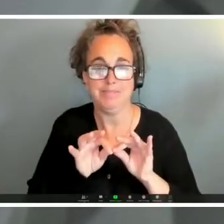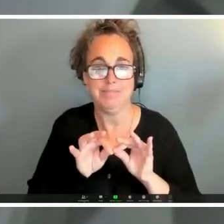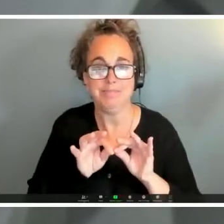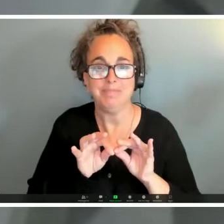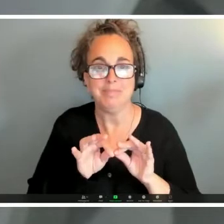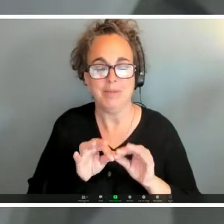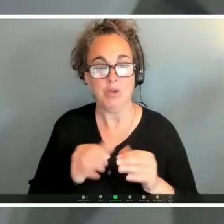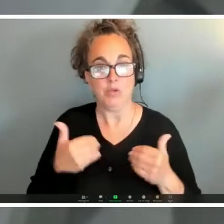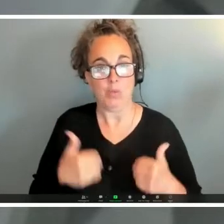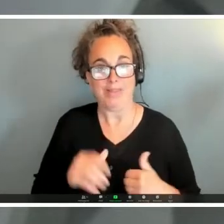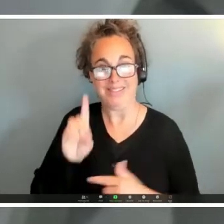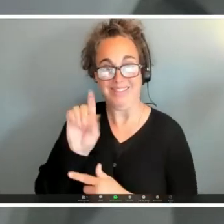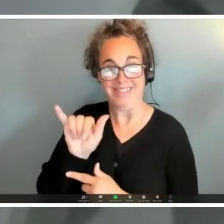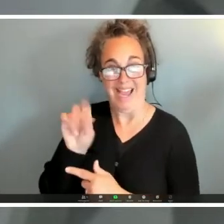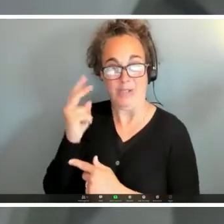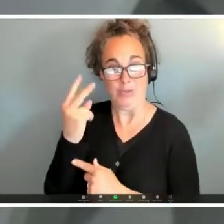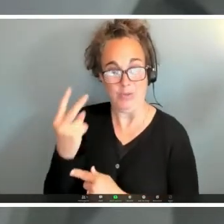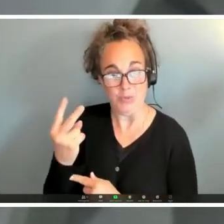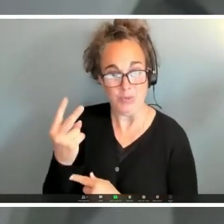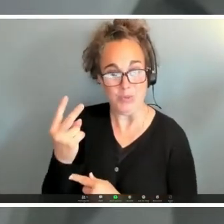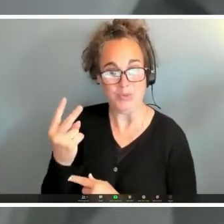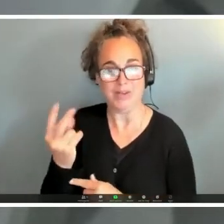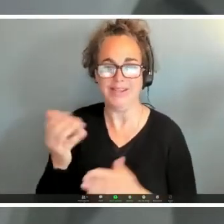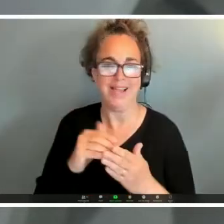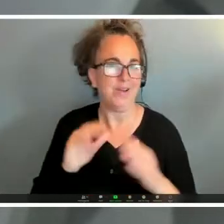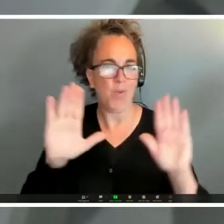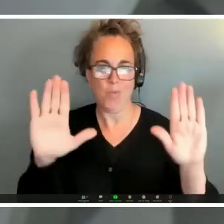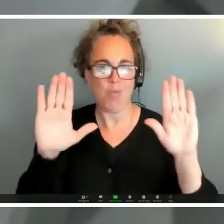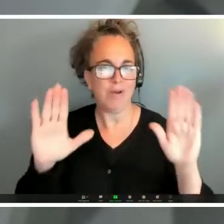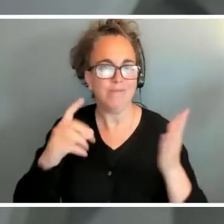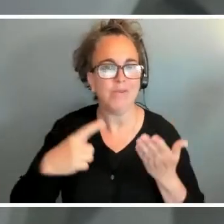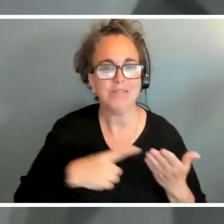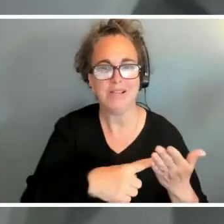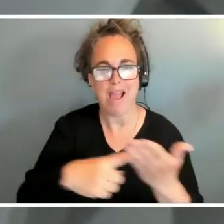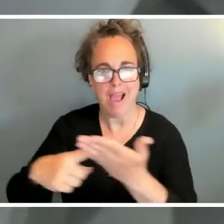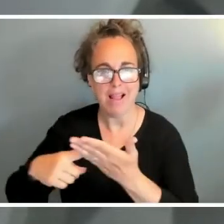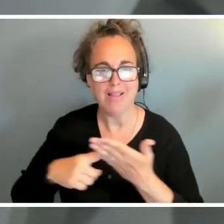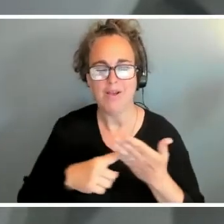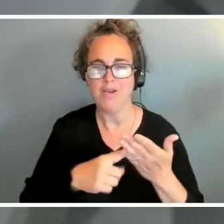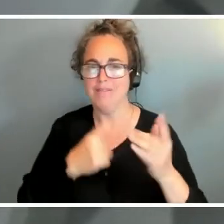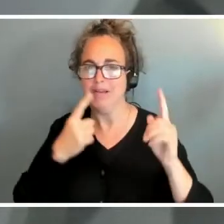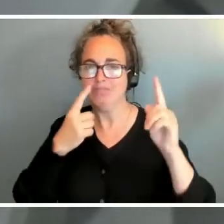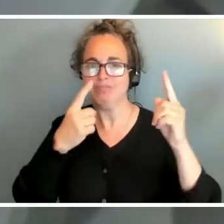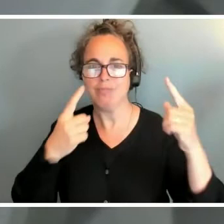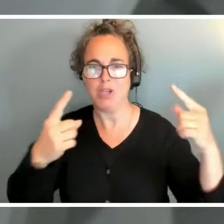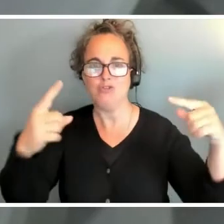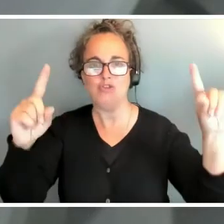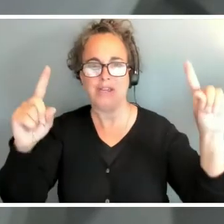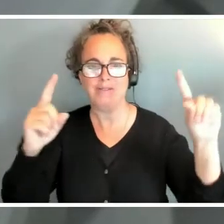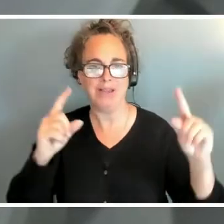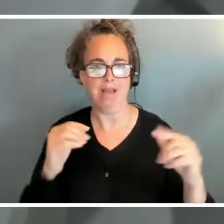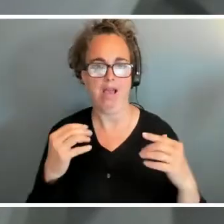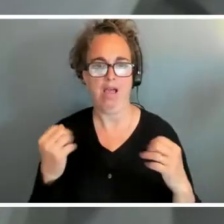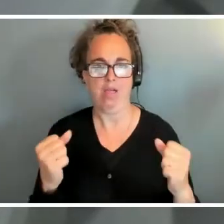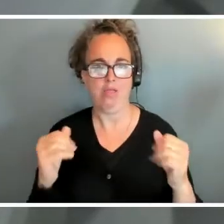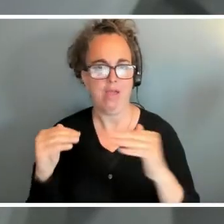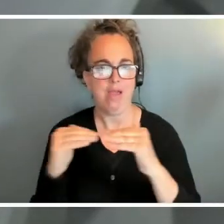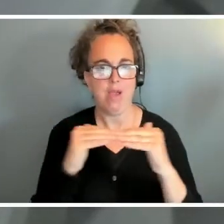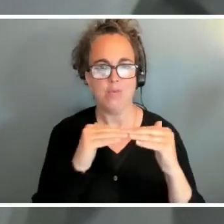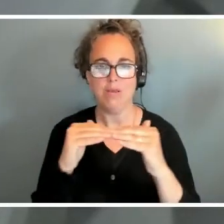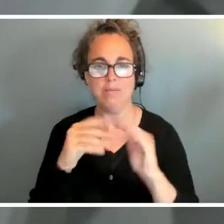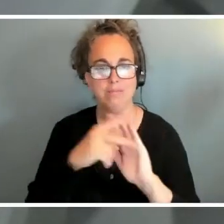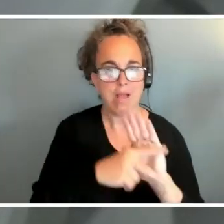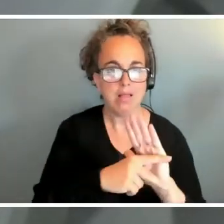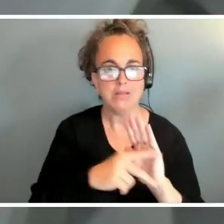is day two, I think, of, again, a wonderful dialogue about achieving health equity through policy and through